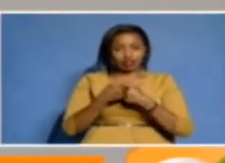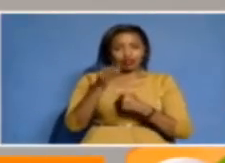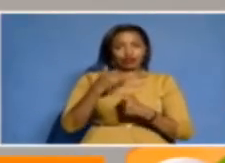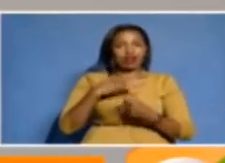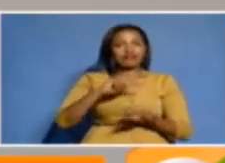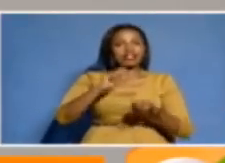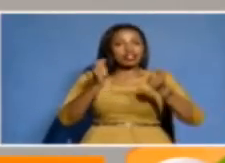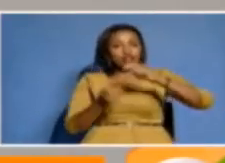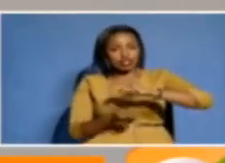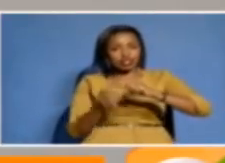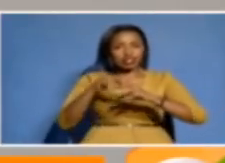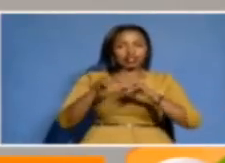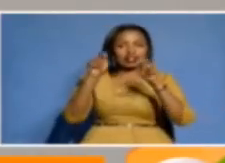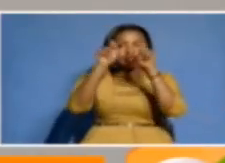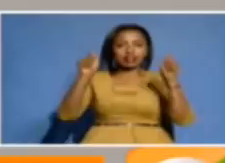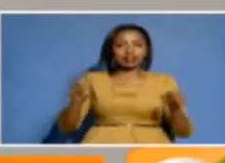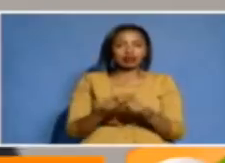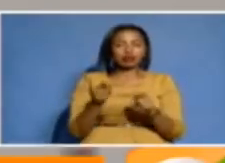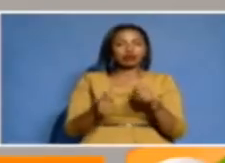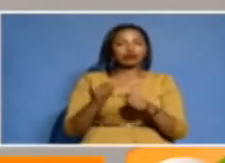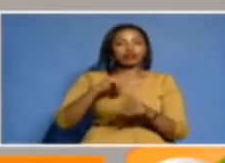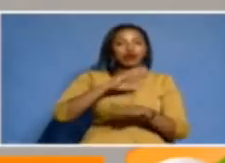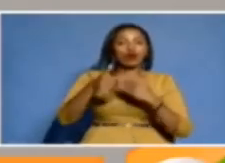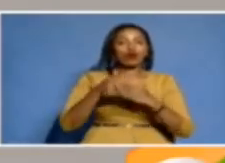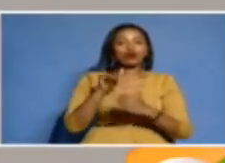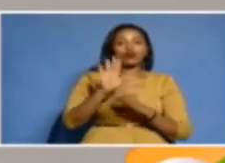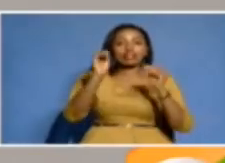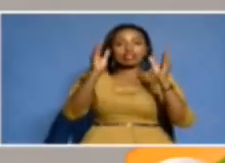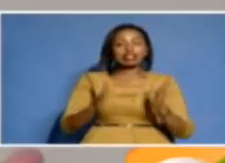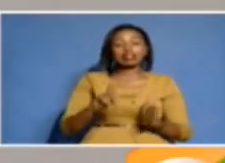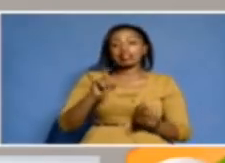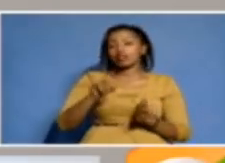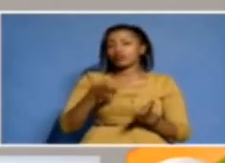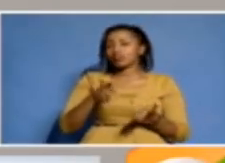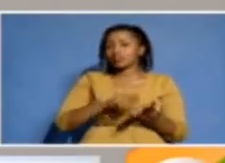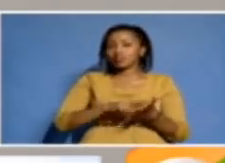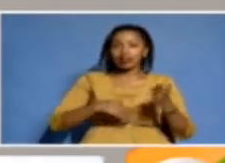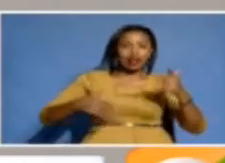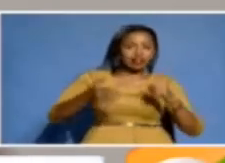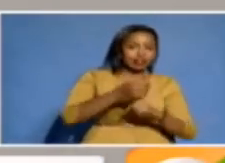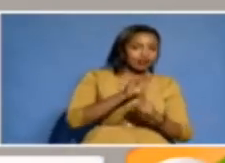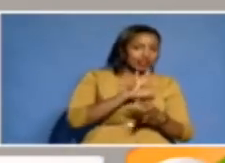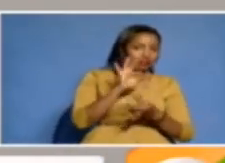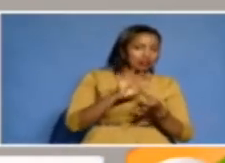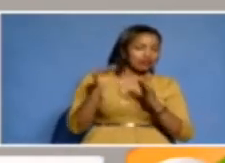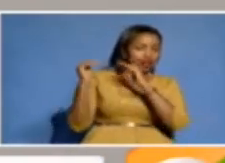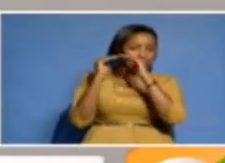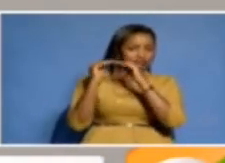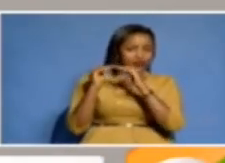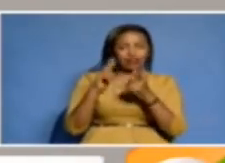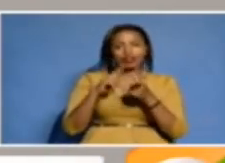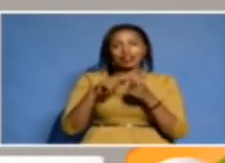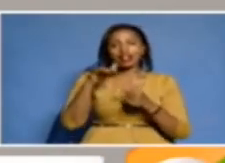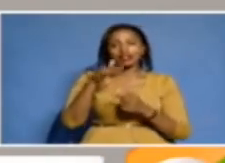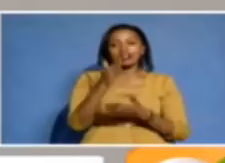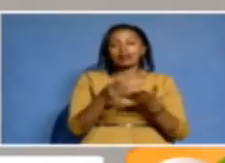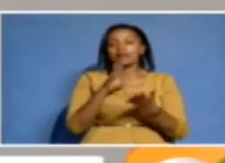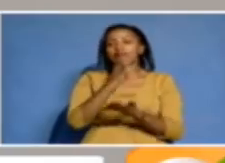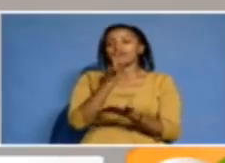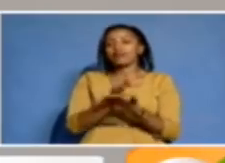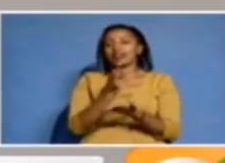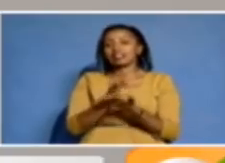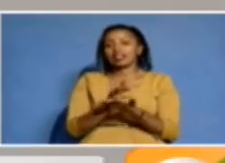that requires that perhaps all your teachers need to be registered, they need to reach certain levels, your discounting factors that account for particular